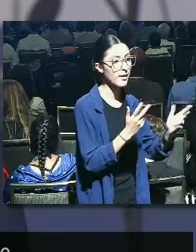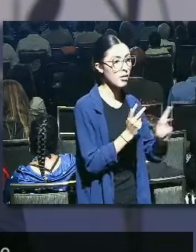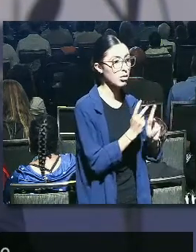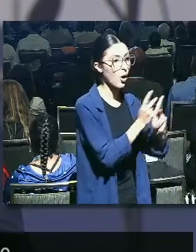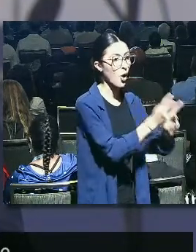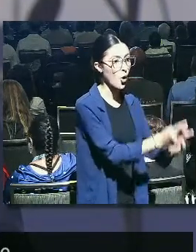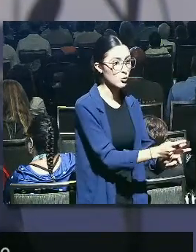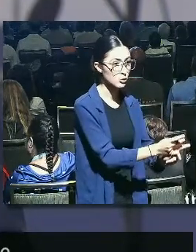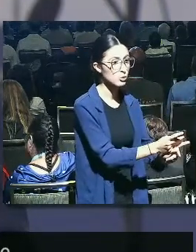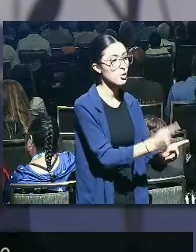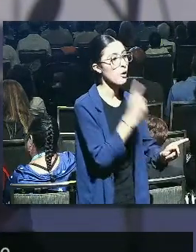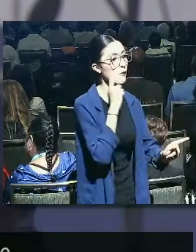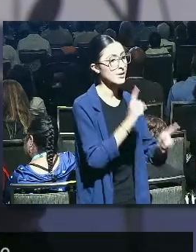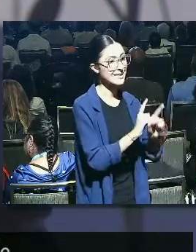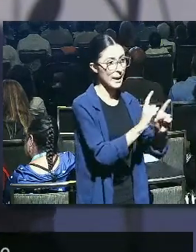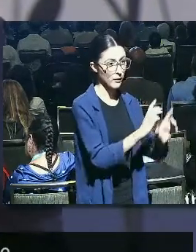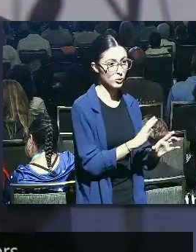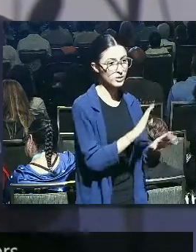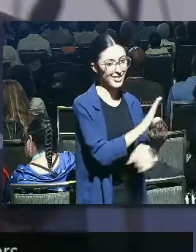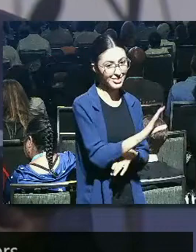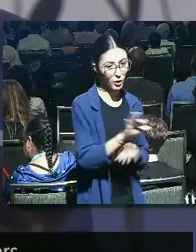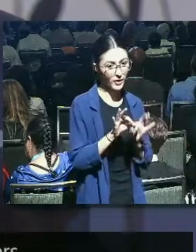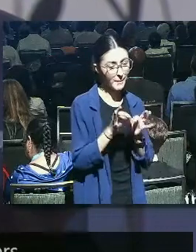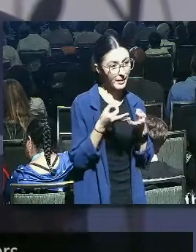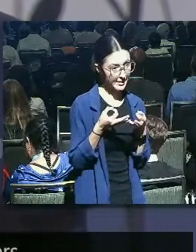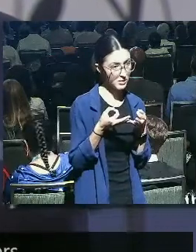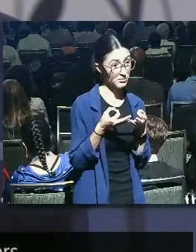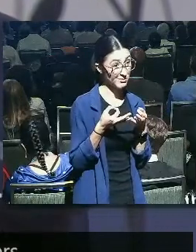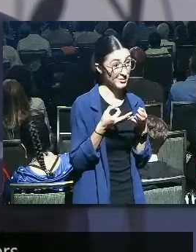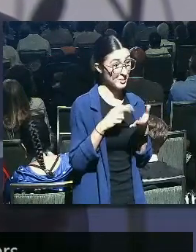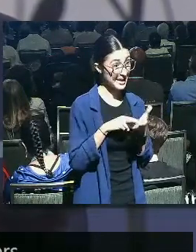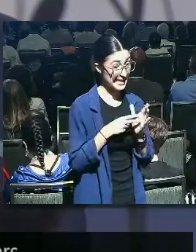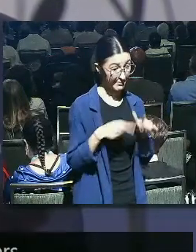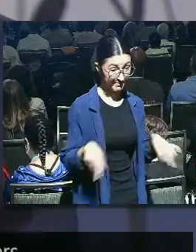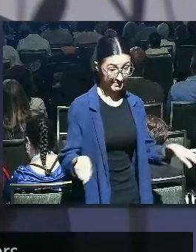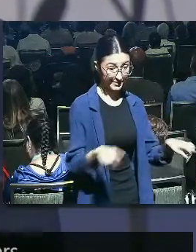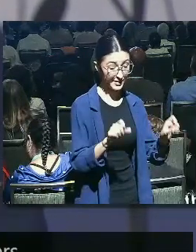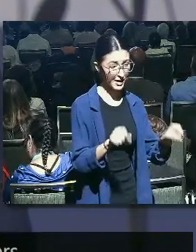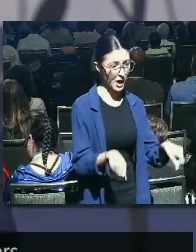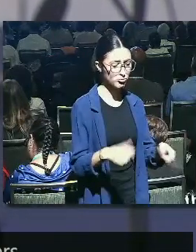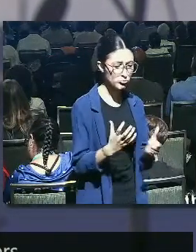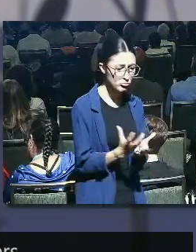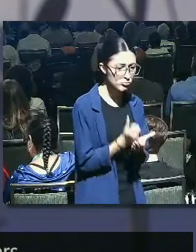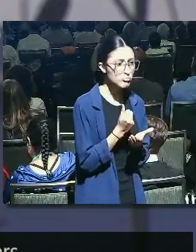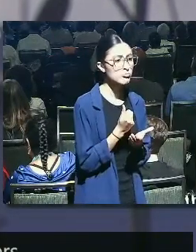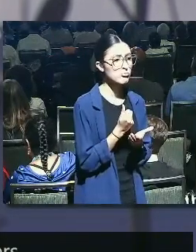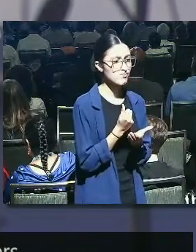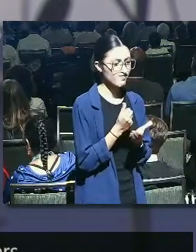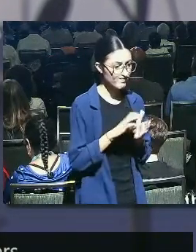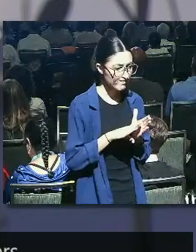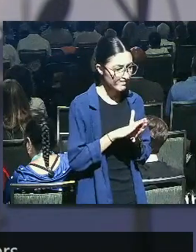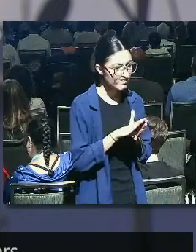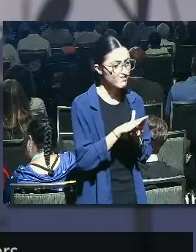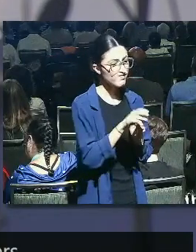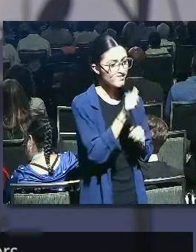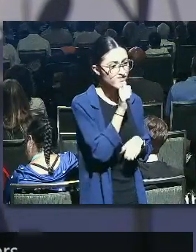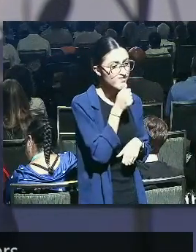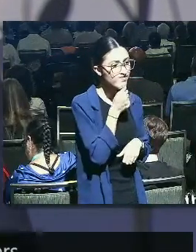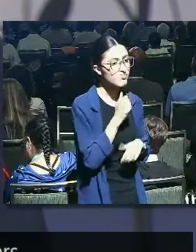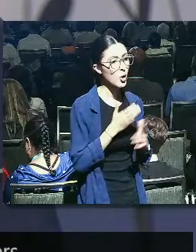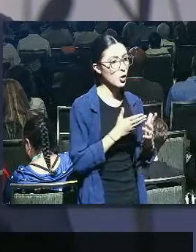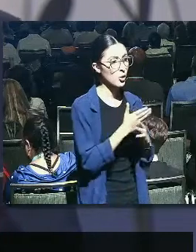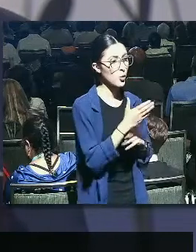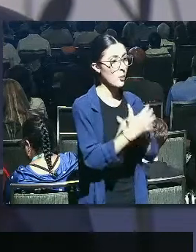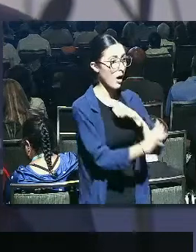members, giving them a chance to help themselves out of poverty in a respectful and honorable